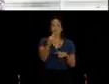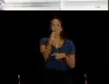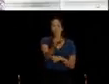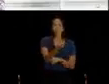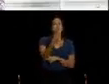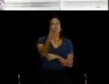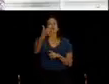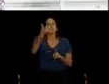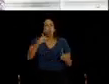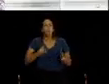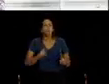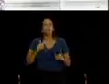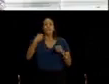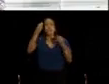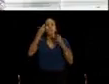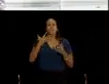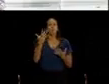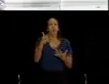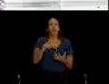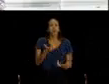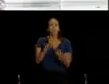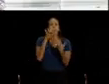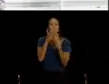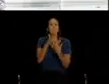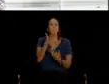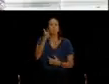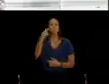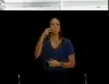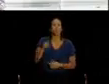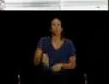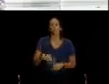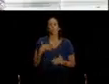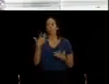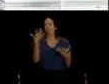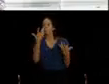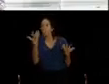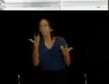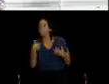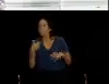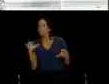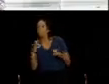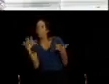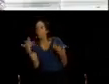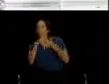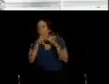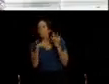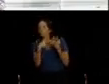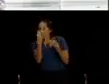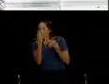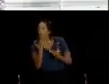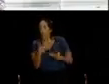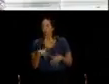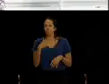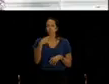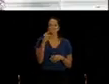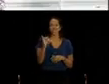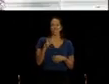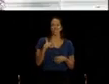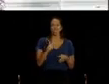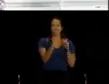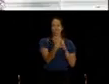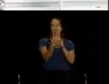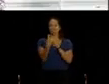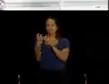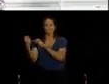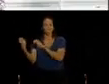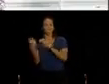they would be the best fit for me, and also what they wanted to do. Because I knew from my grandma and from my aunts and my uncles and